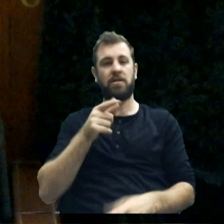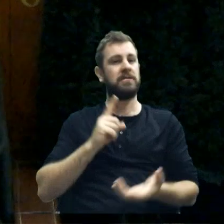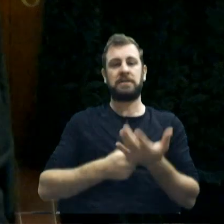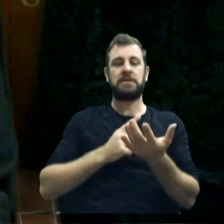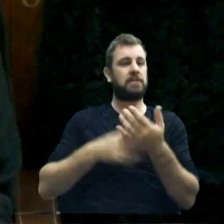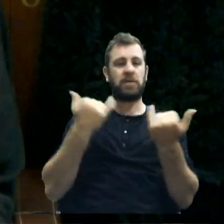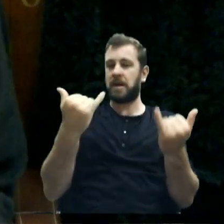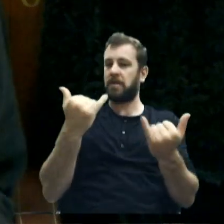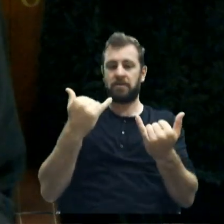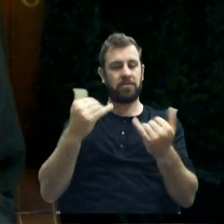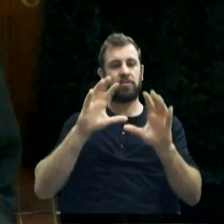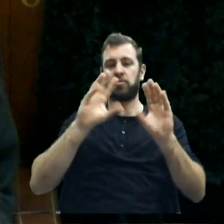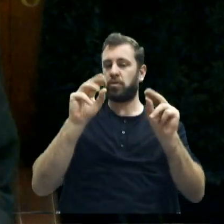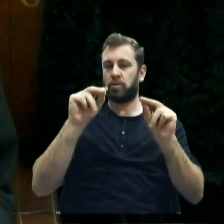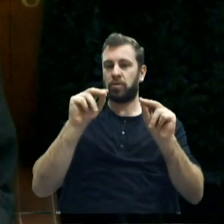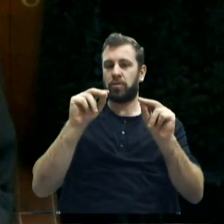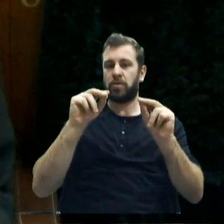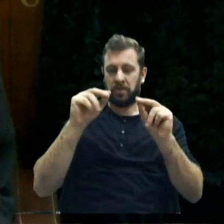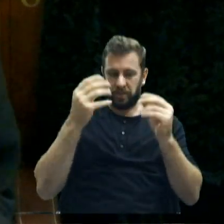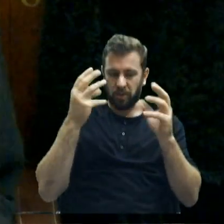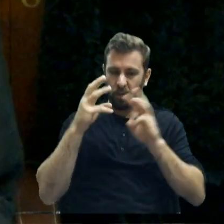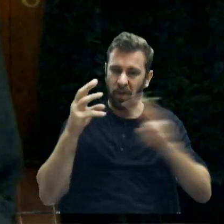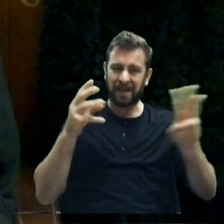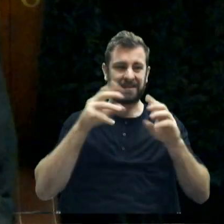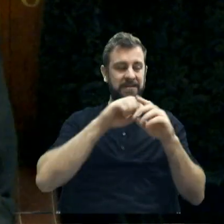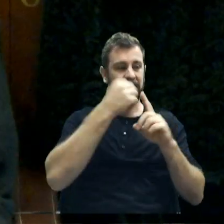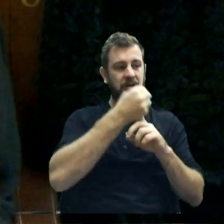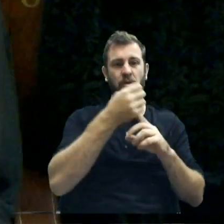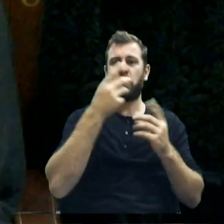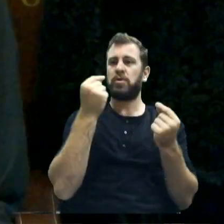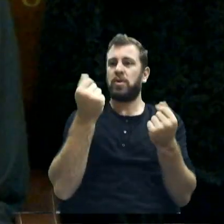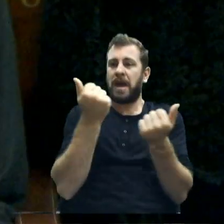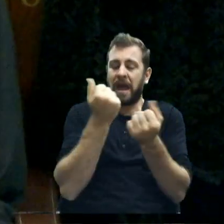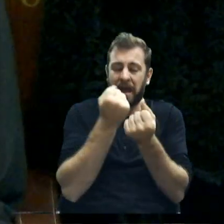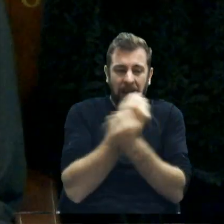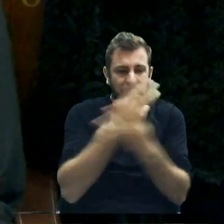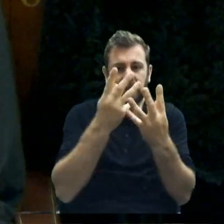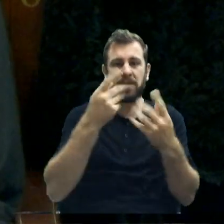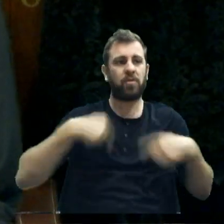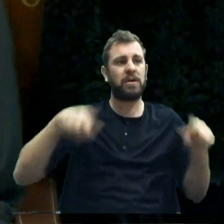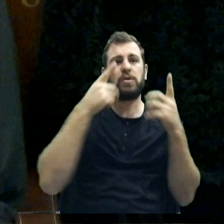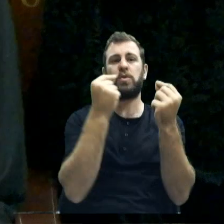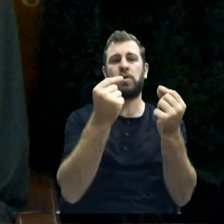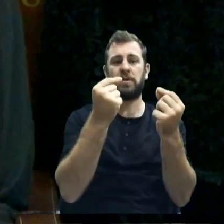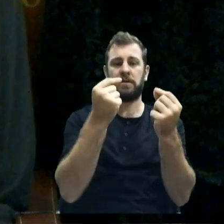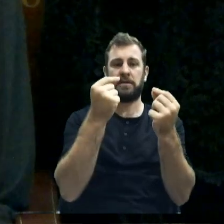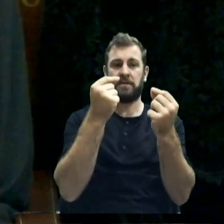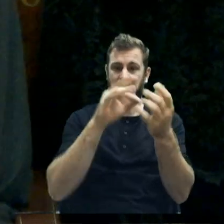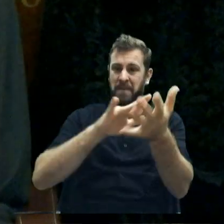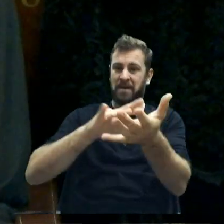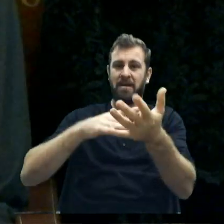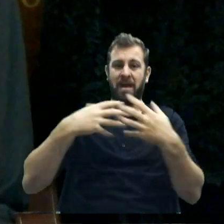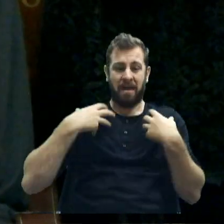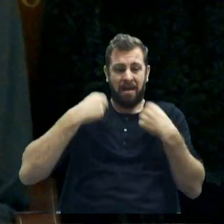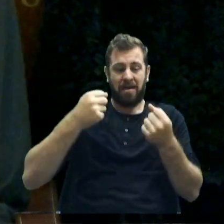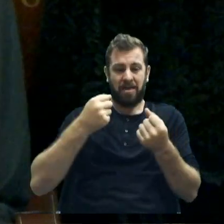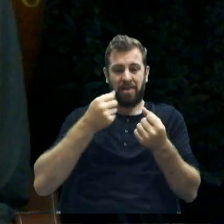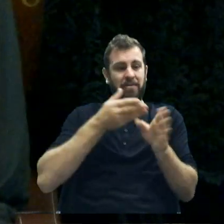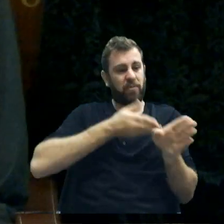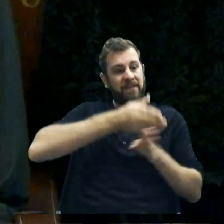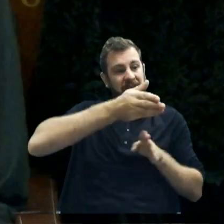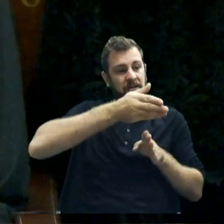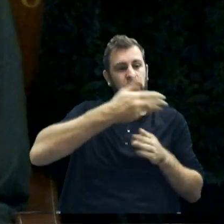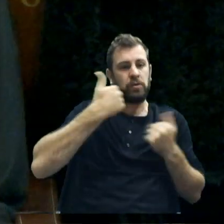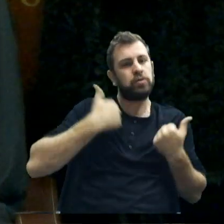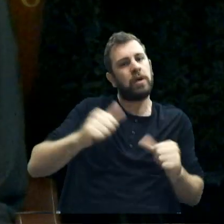My talk is that they will do everything they can, and specifically, let's say, in the medical health field, to do everything they can to save the